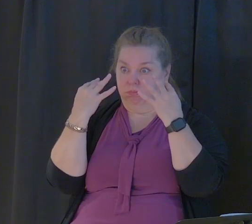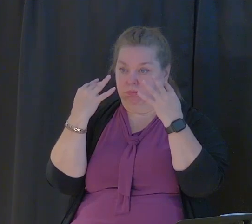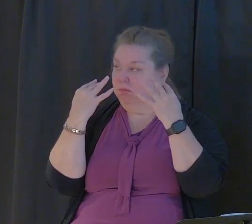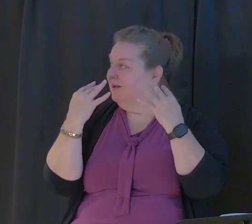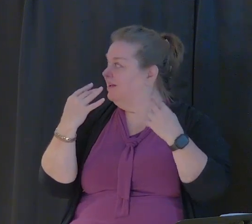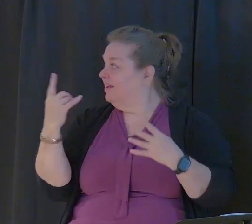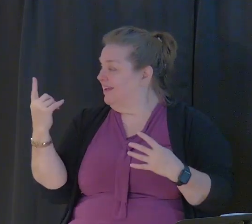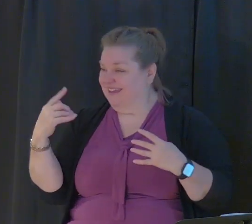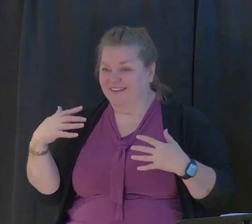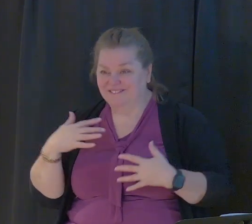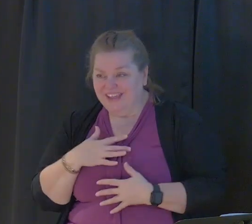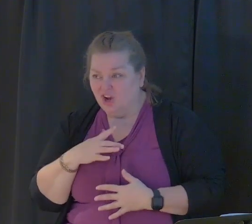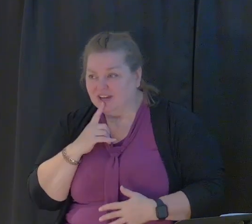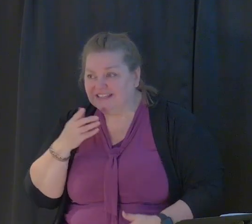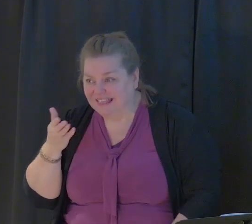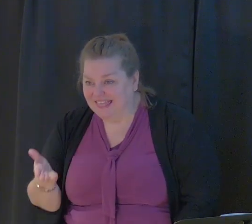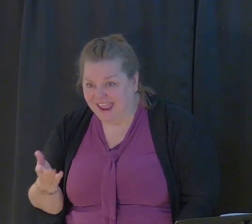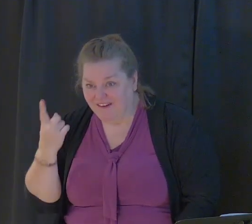there for me?